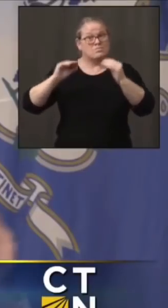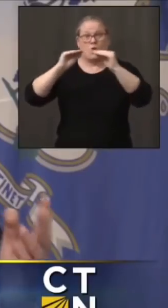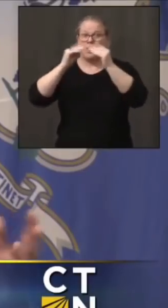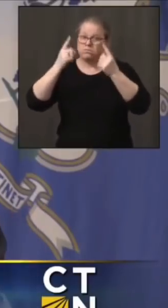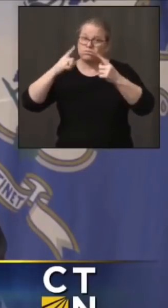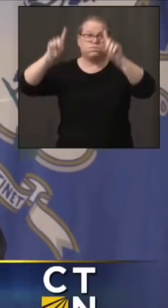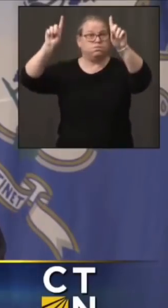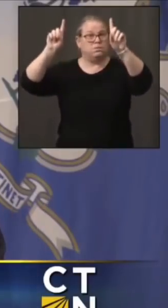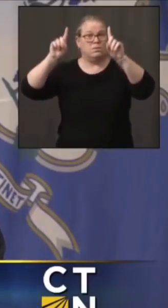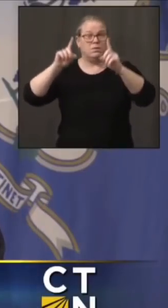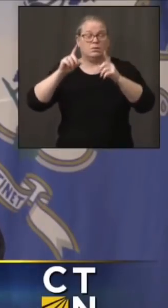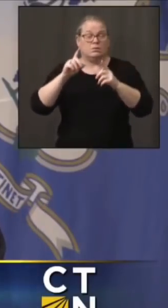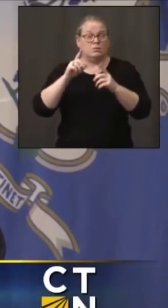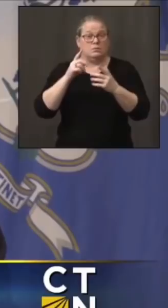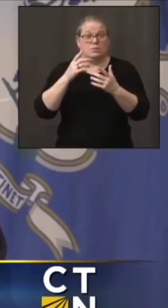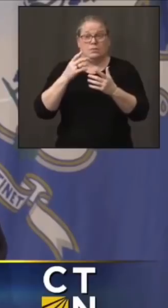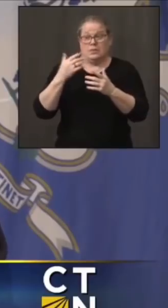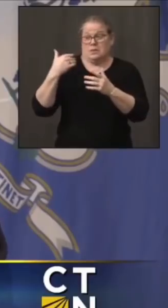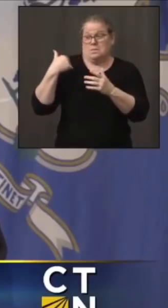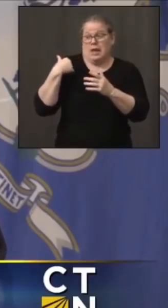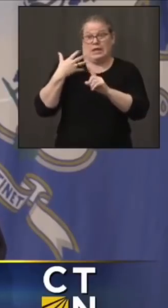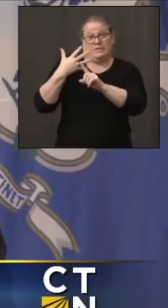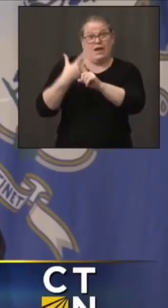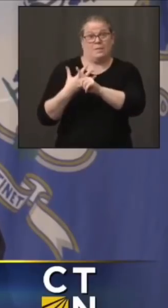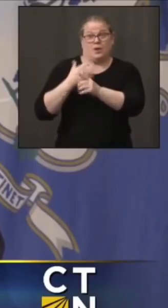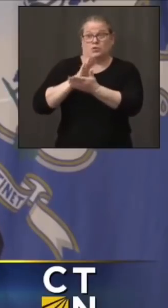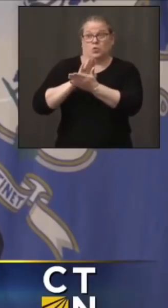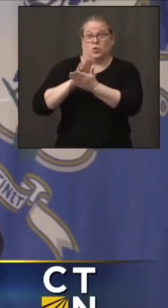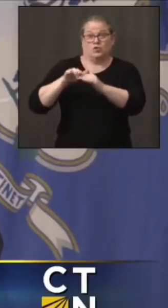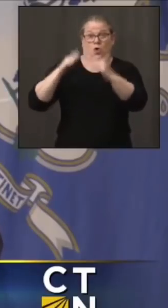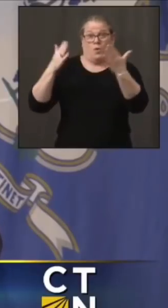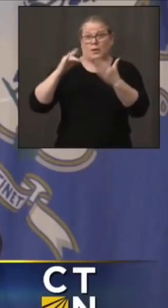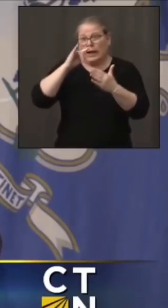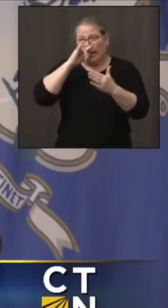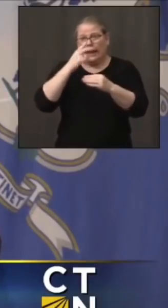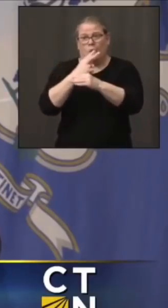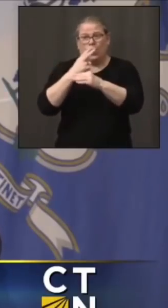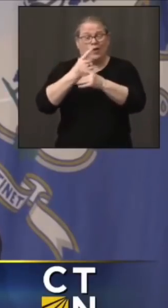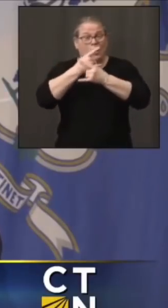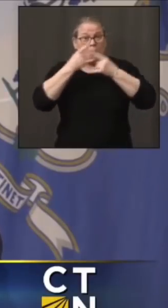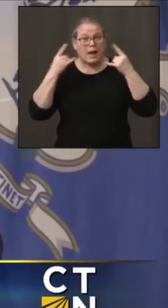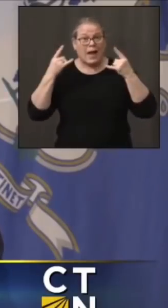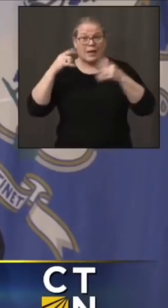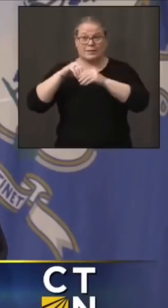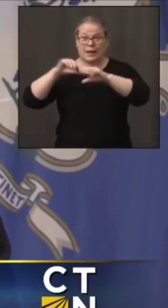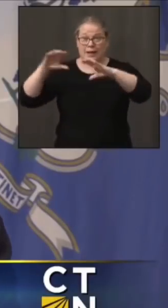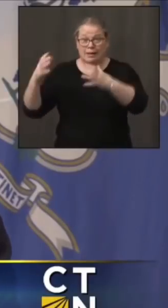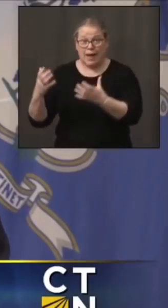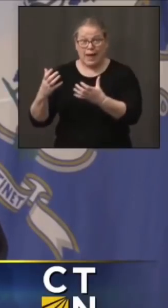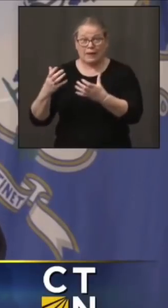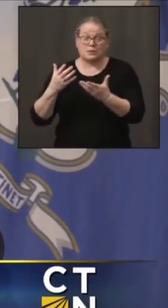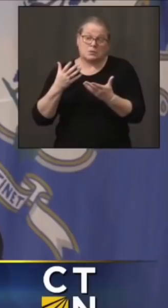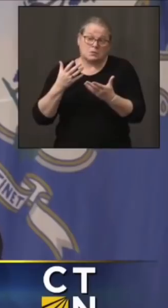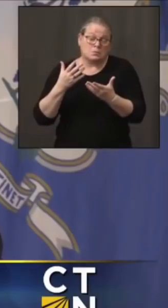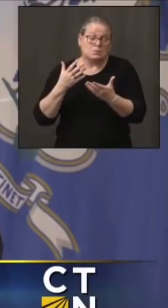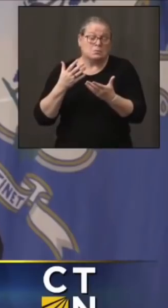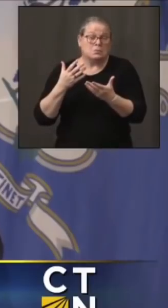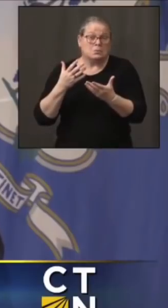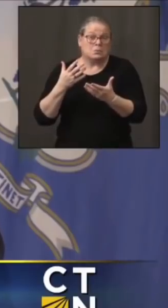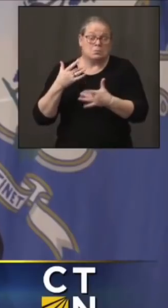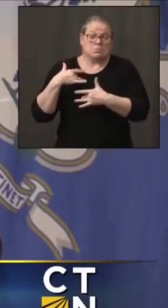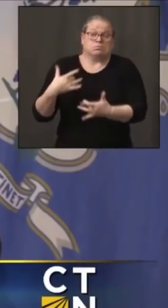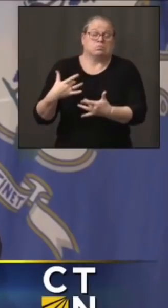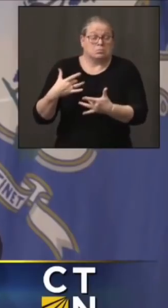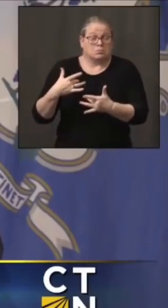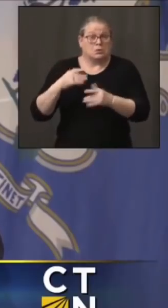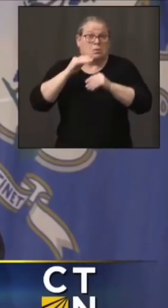probably 5 months of schools being open that a kid wearing a mask in a classroom is a lot less likely to